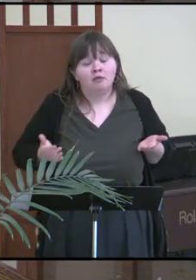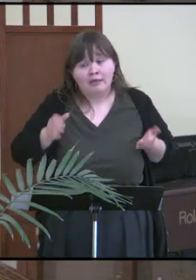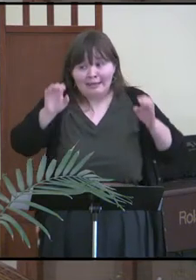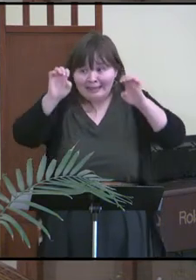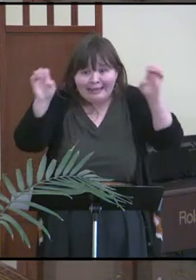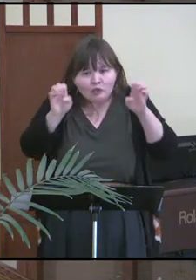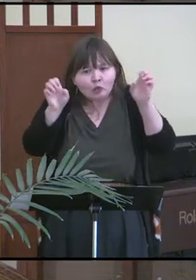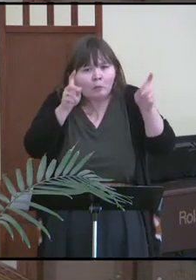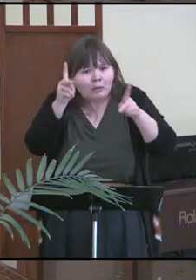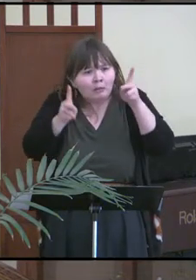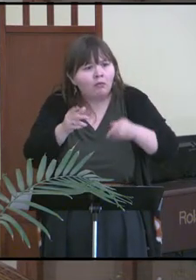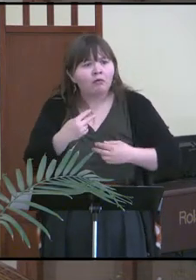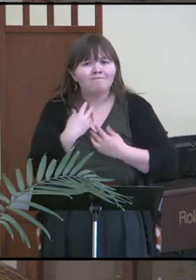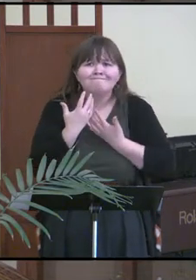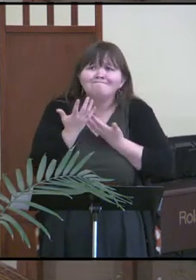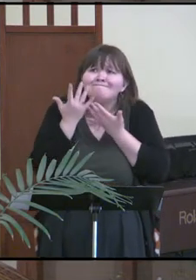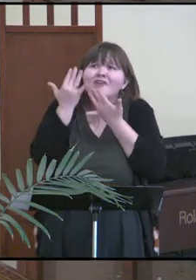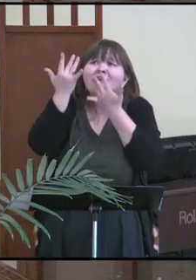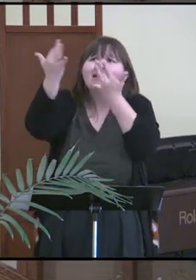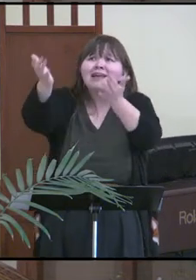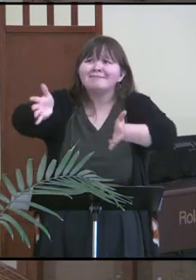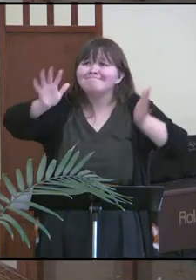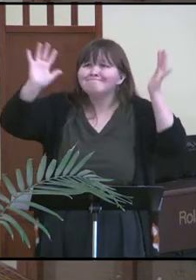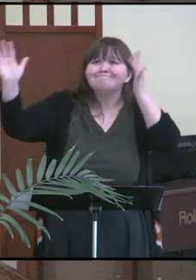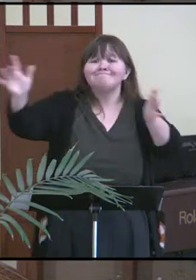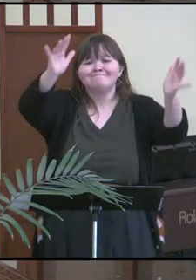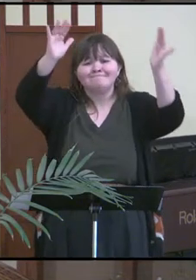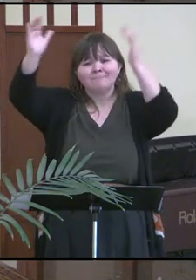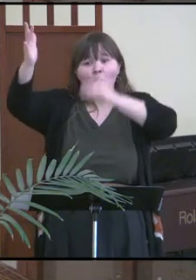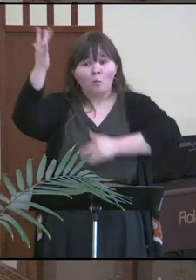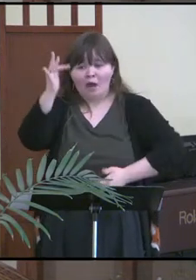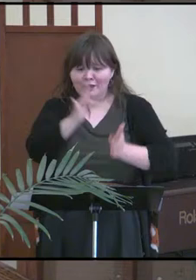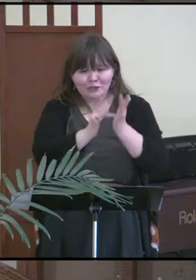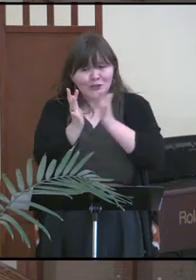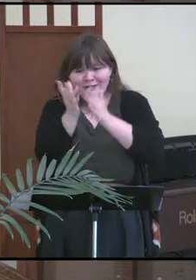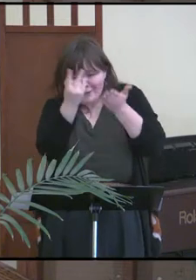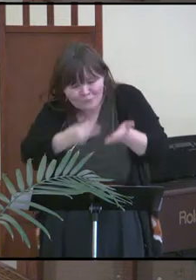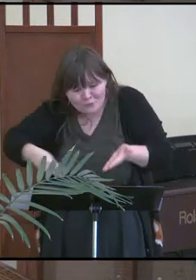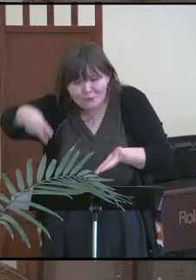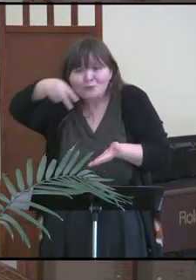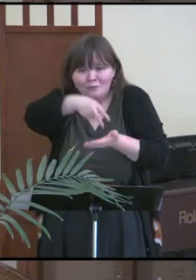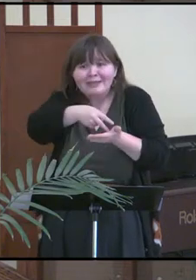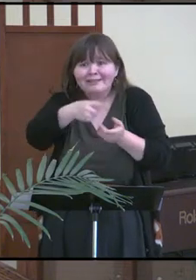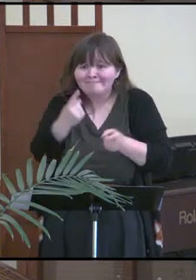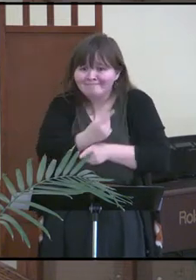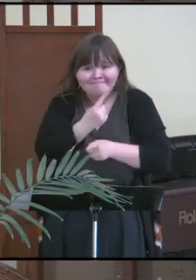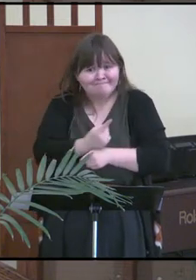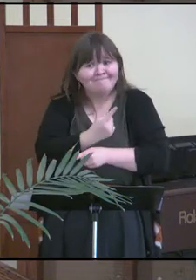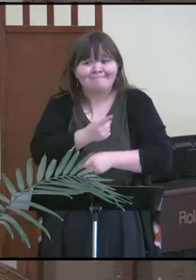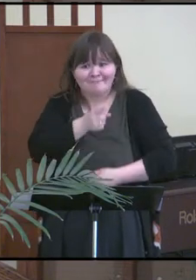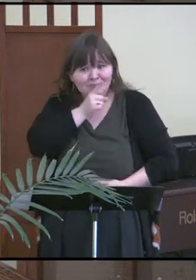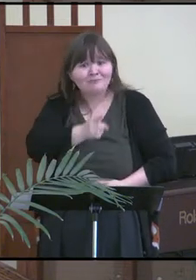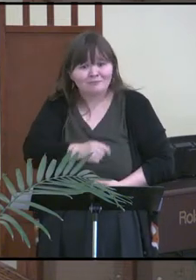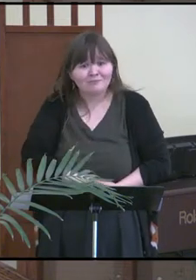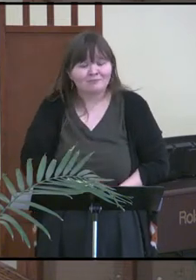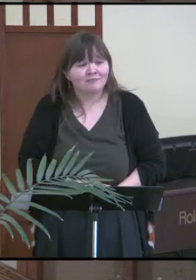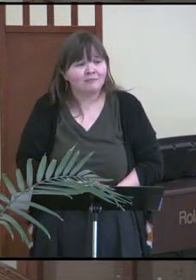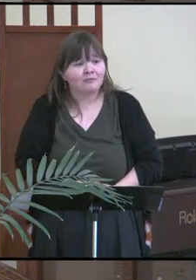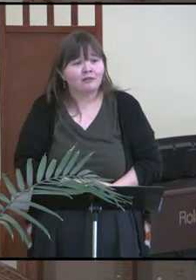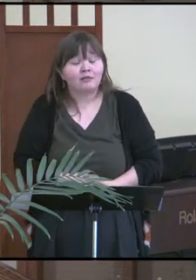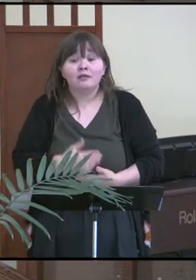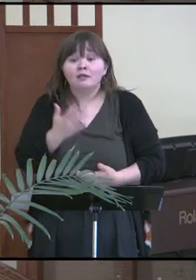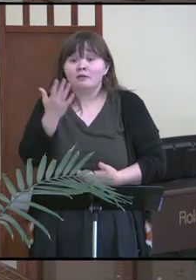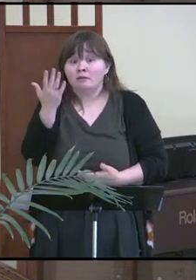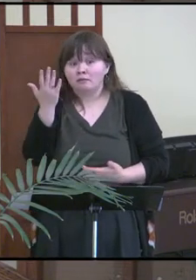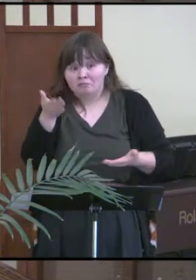Easter people, raise your voices. Christ is risen. Christ is risen indeed. May you know